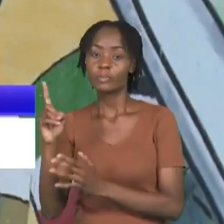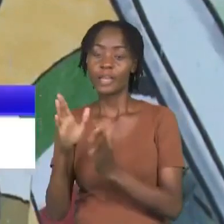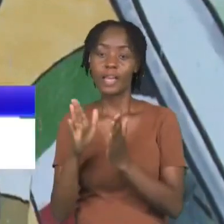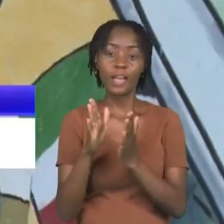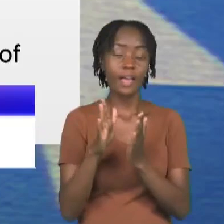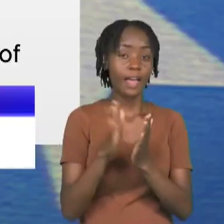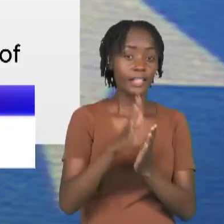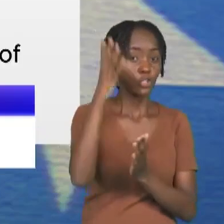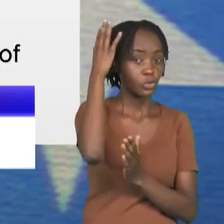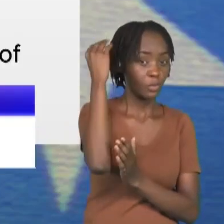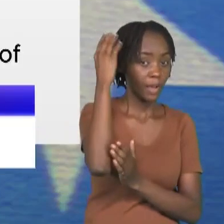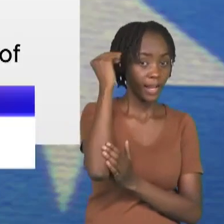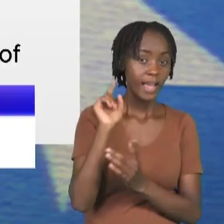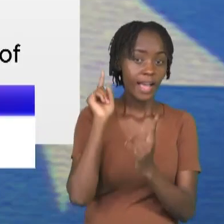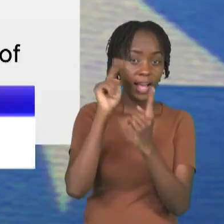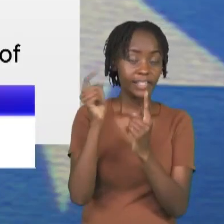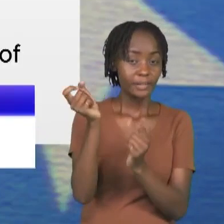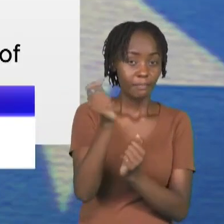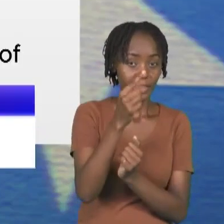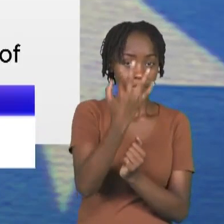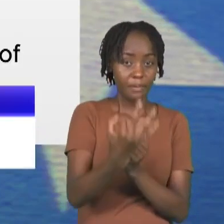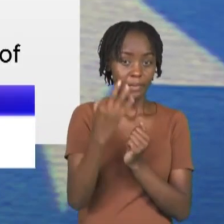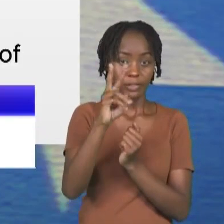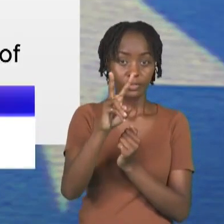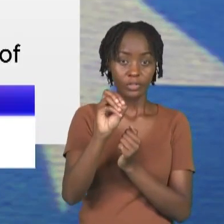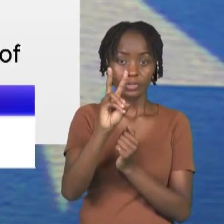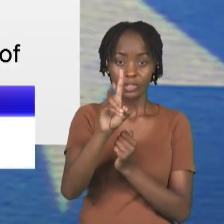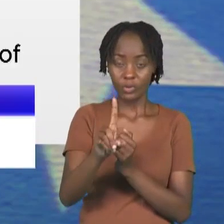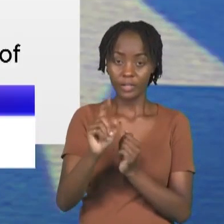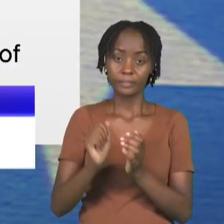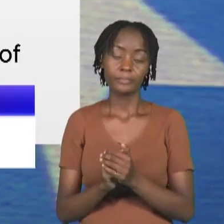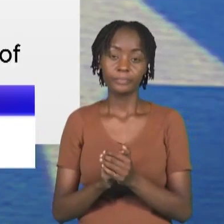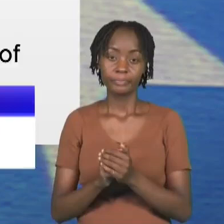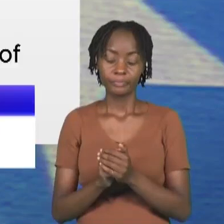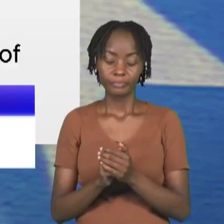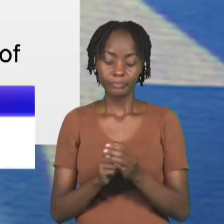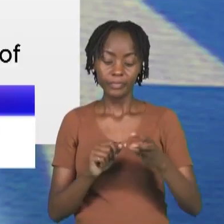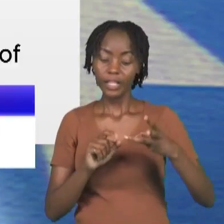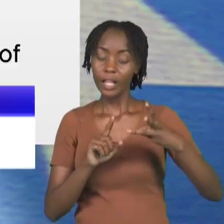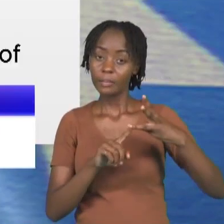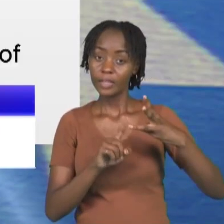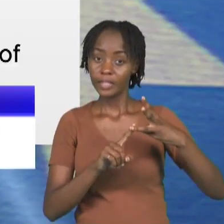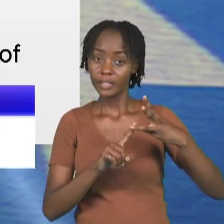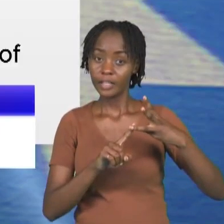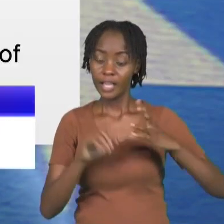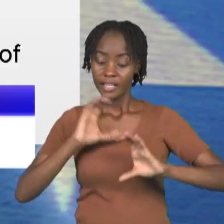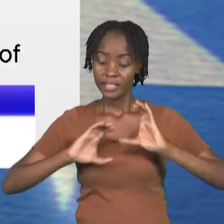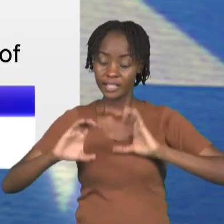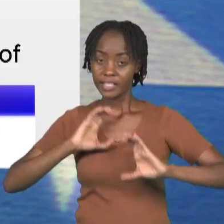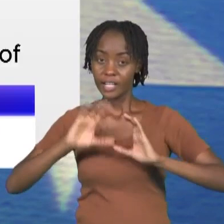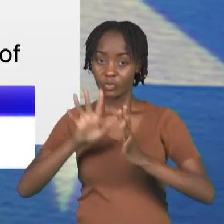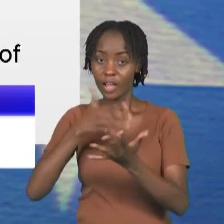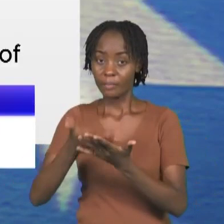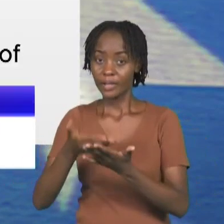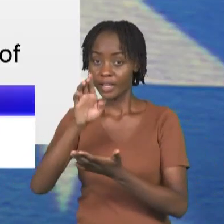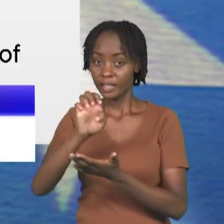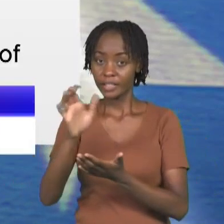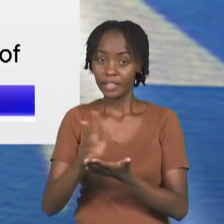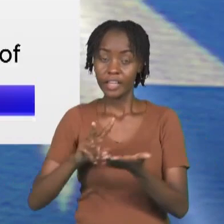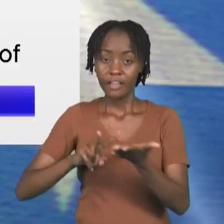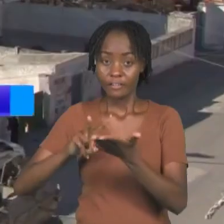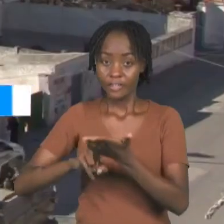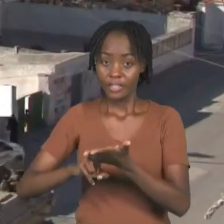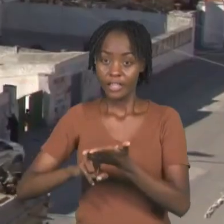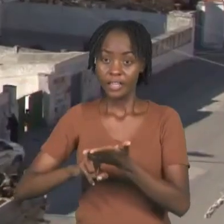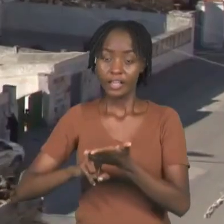the end of March 2021. Citizens of the two nations will apply for a visa and receive visa on arrival by